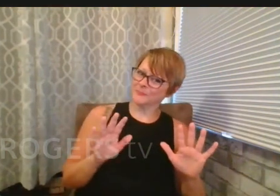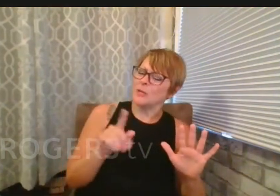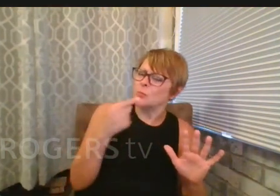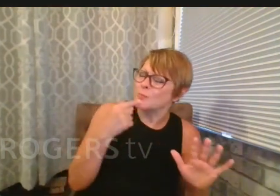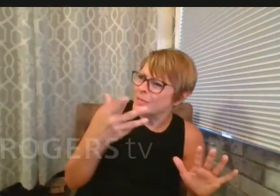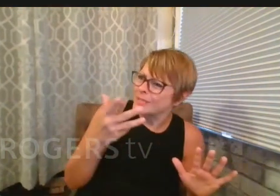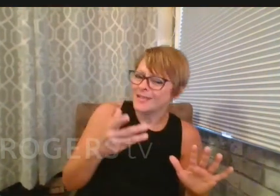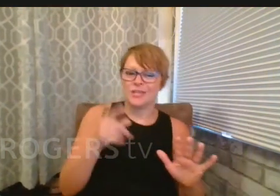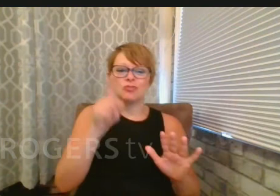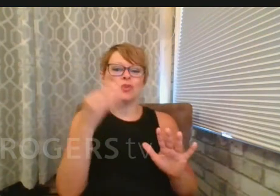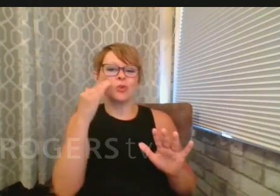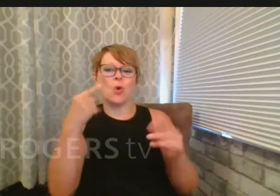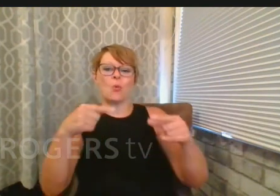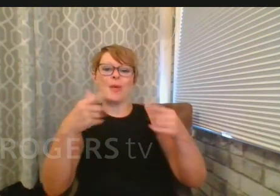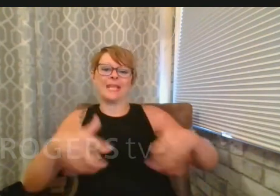give up.